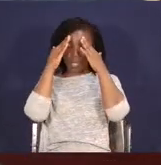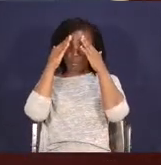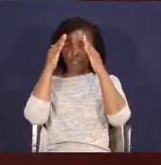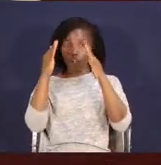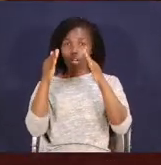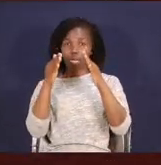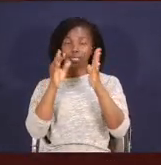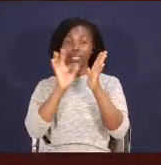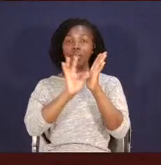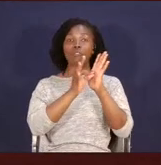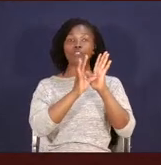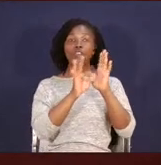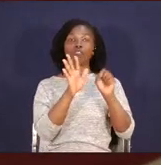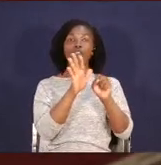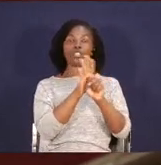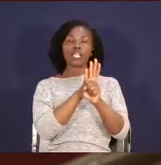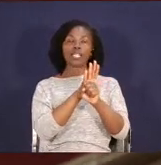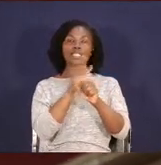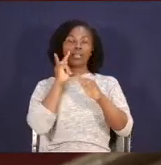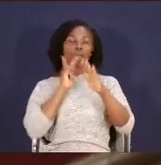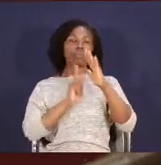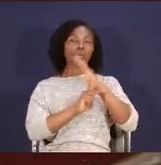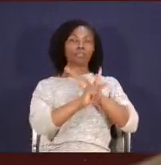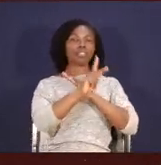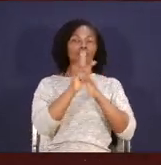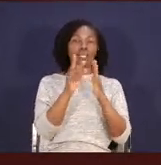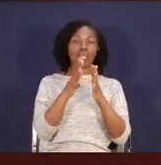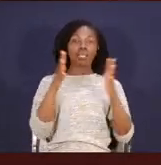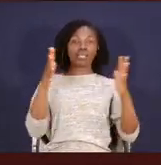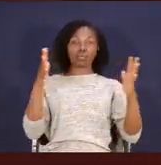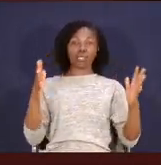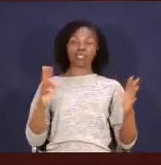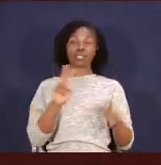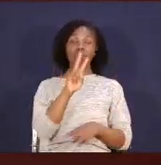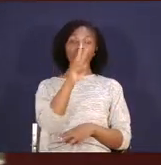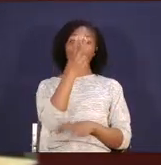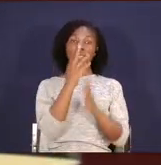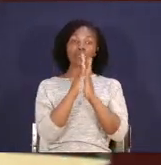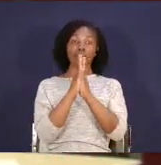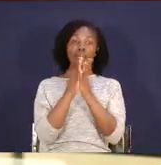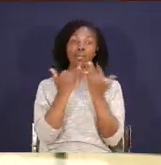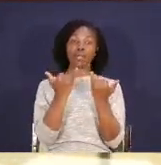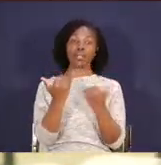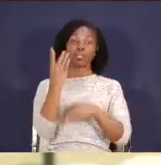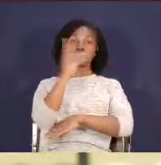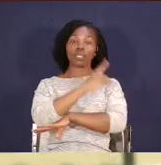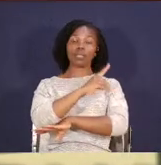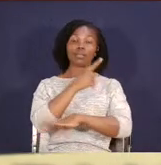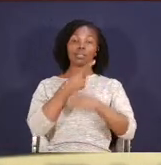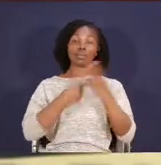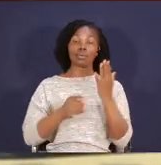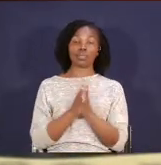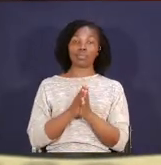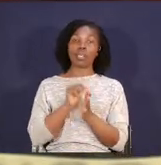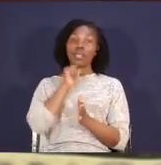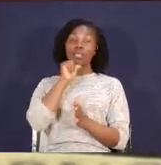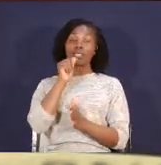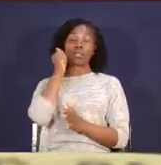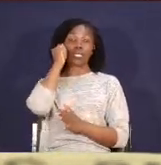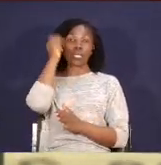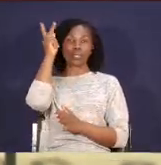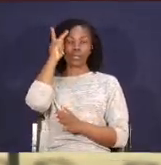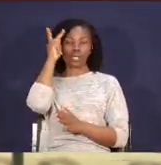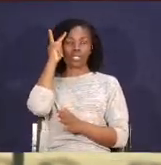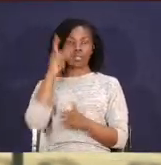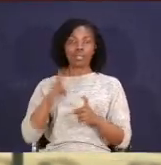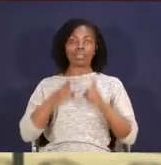growth, and a place of expansion. And my second prayer of the day today is not that just acknowledging the gift in